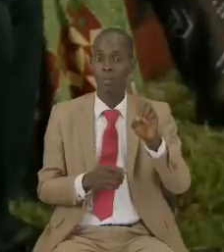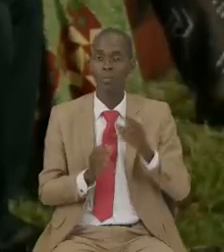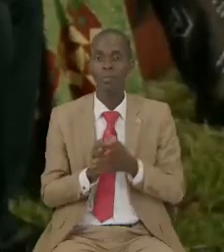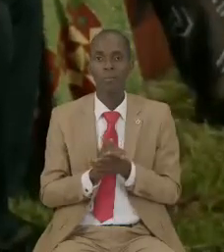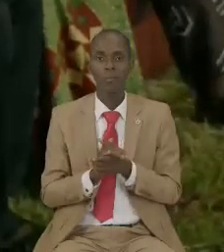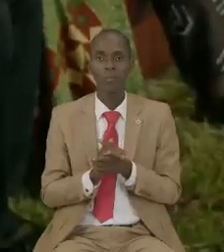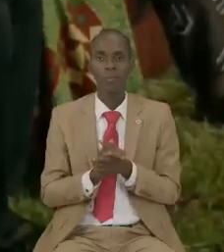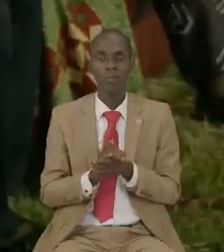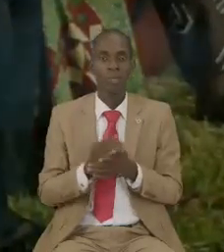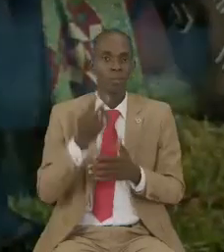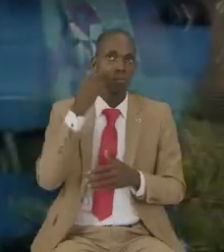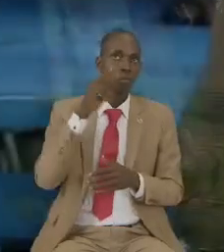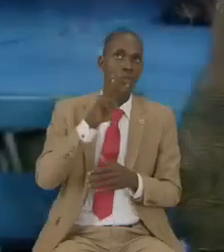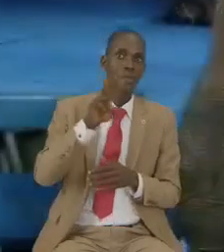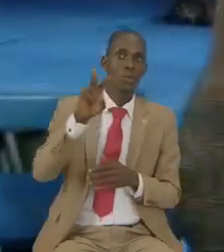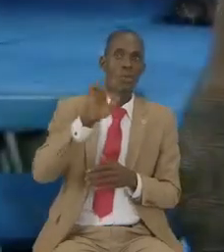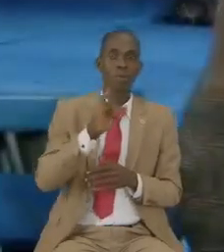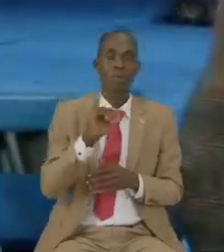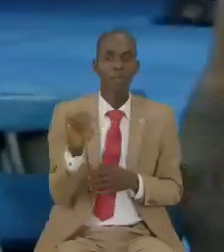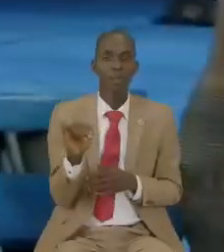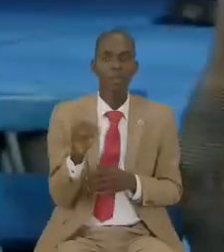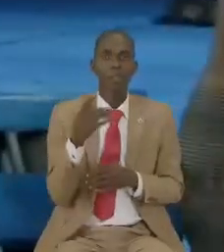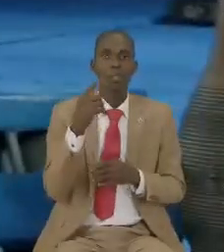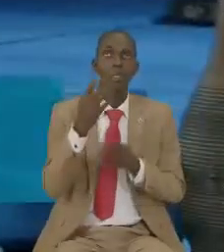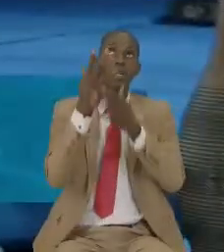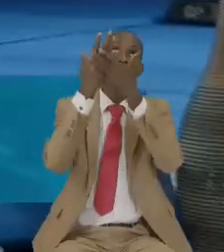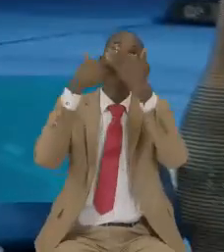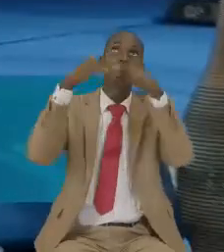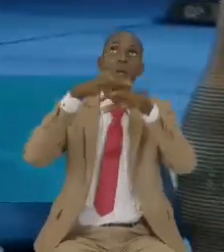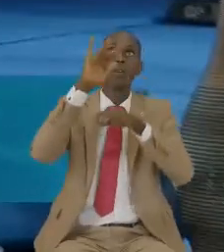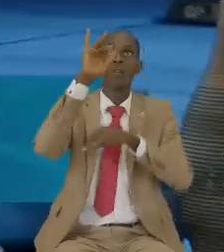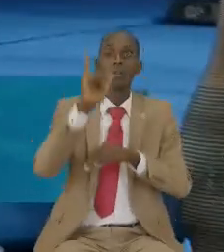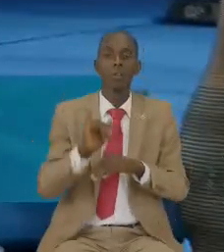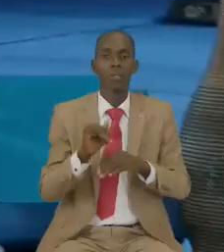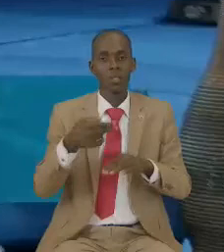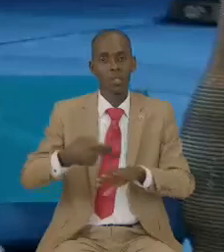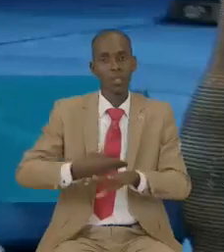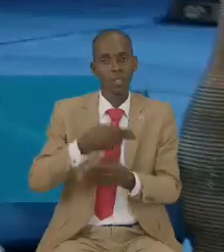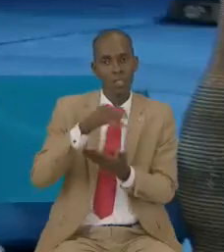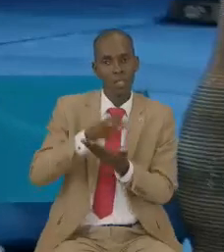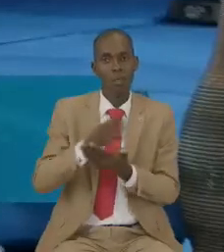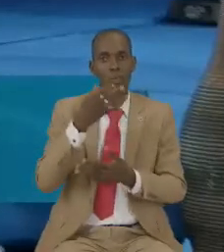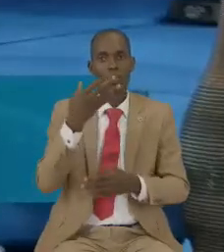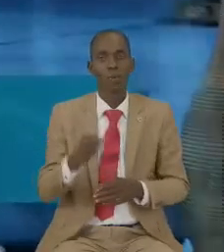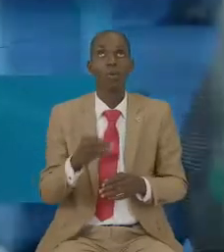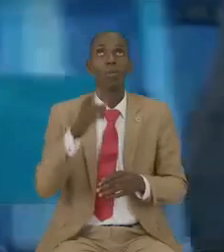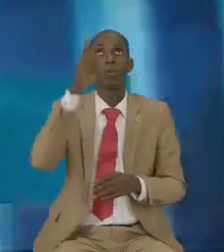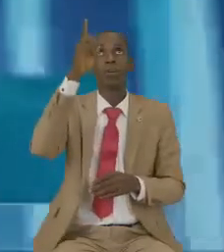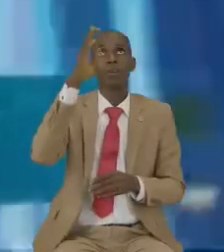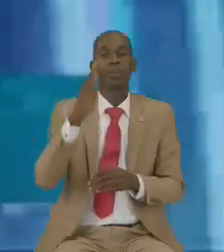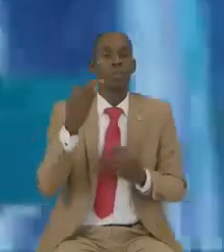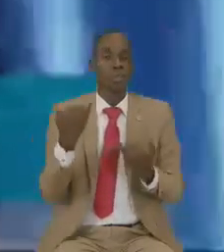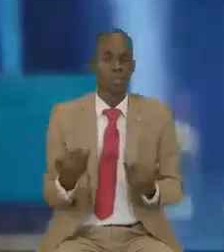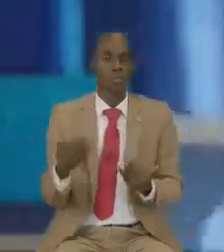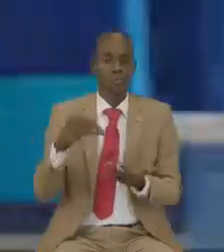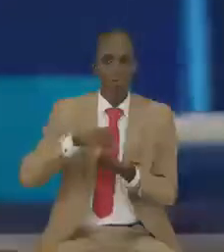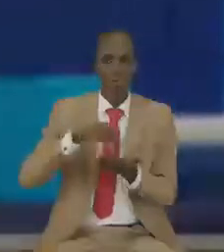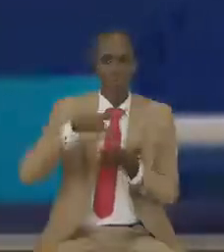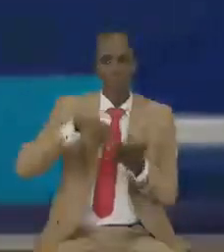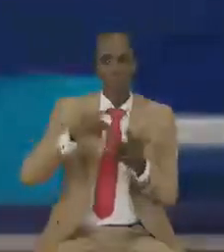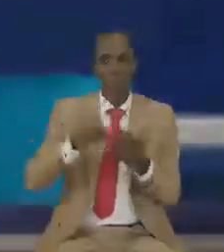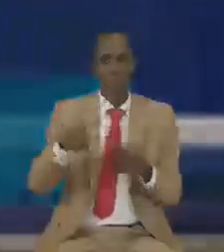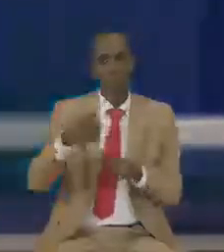that's beholding the heavenly Lamb of God. Again, I'm going to read to you from John